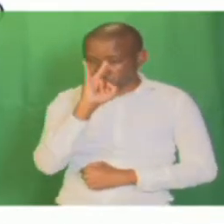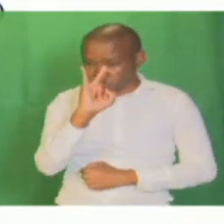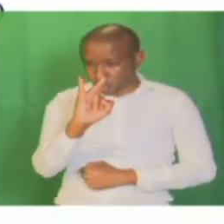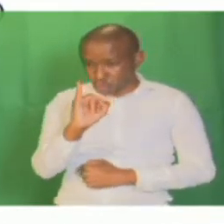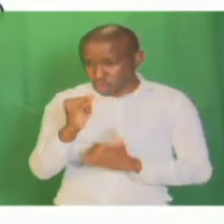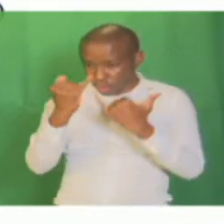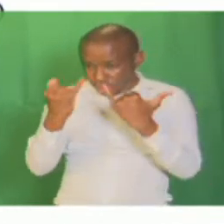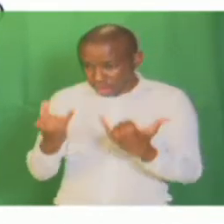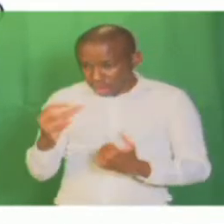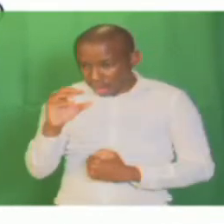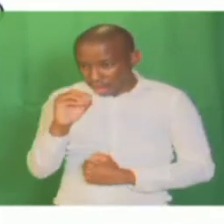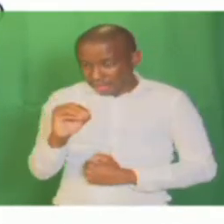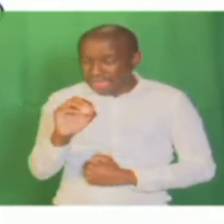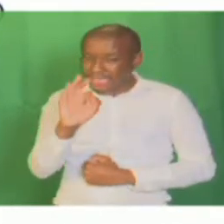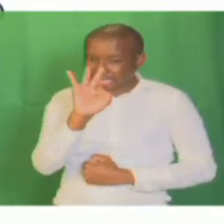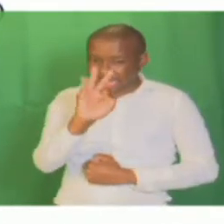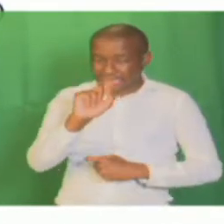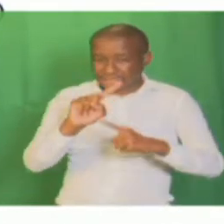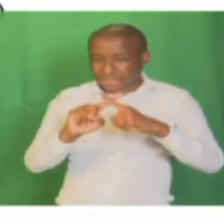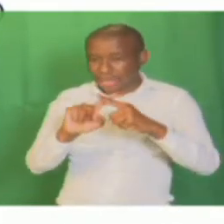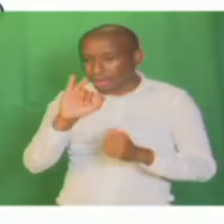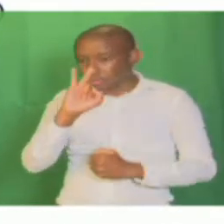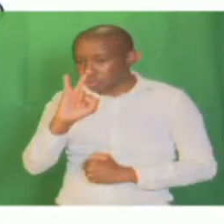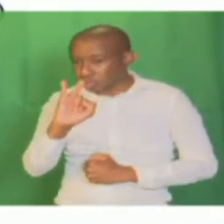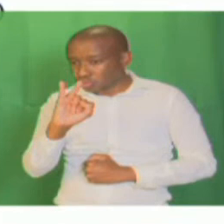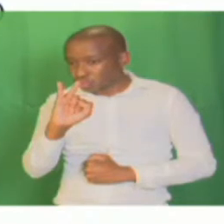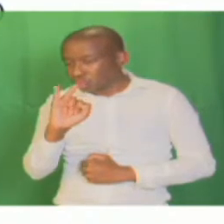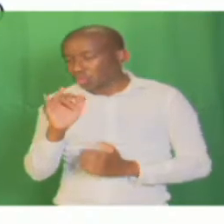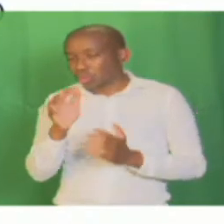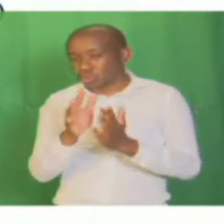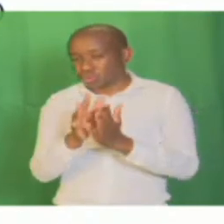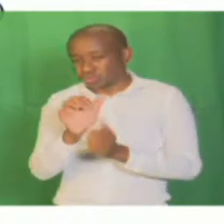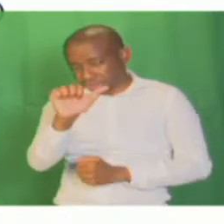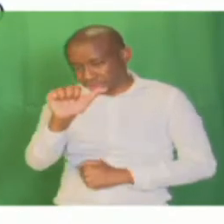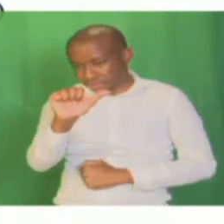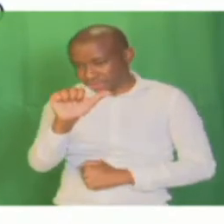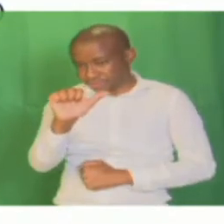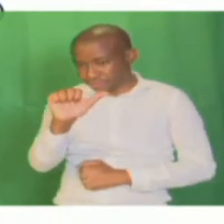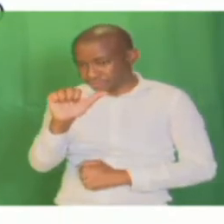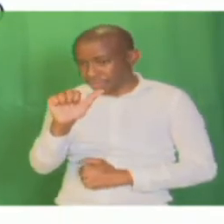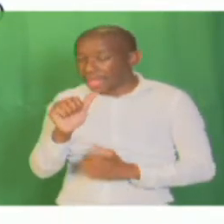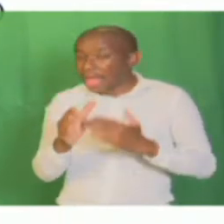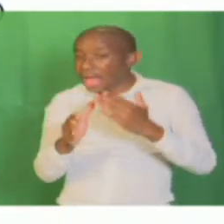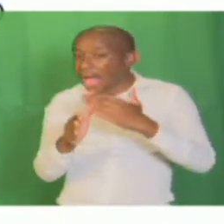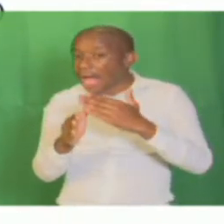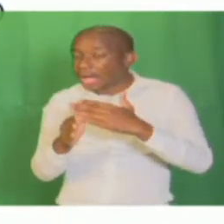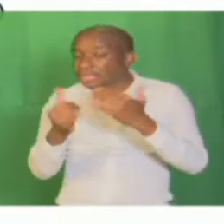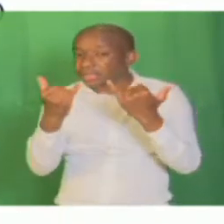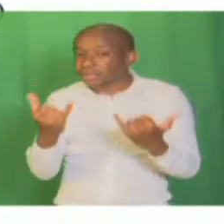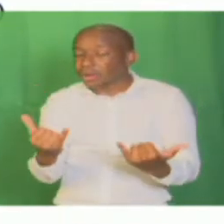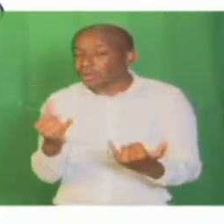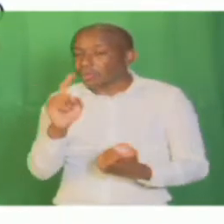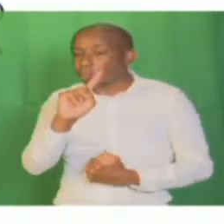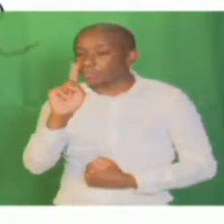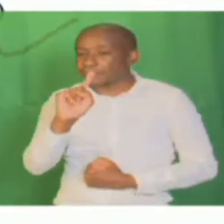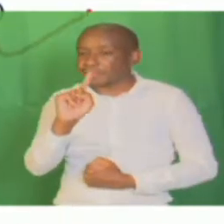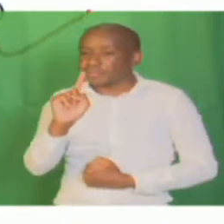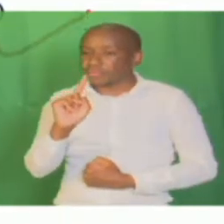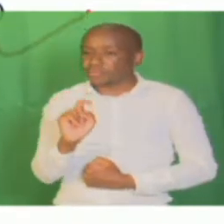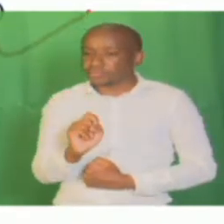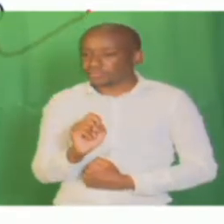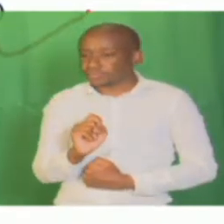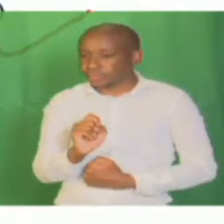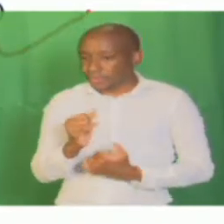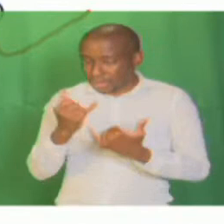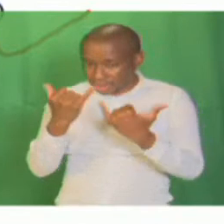There we are. 3 times 2 will give us 6. And what is our answer then for this one?